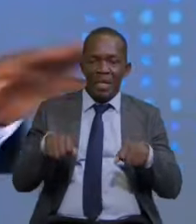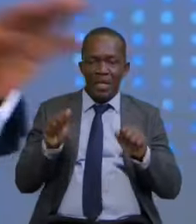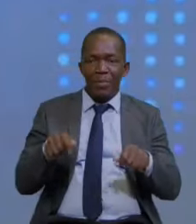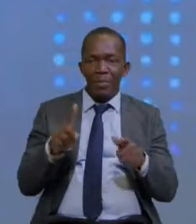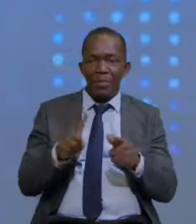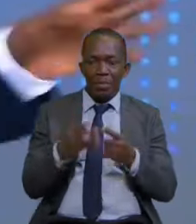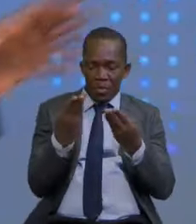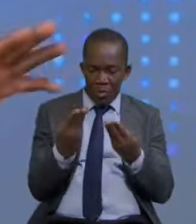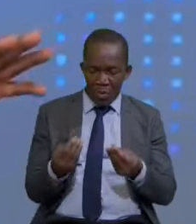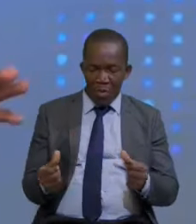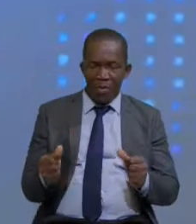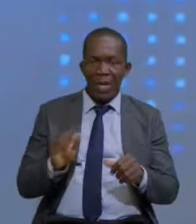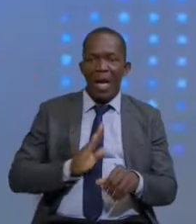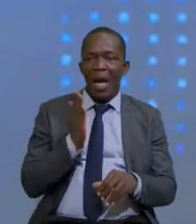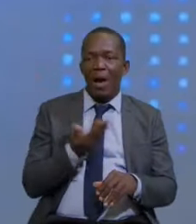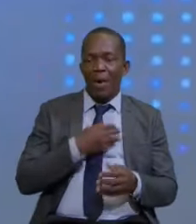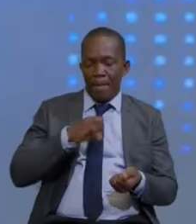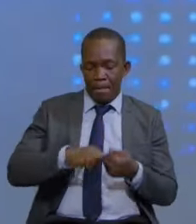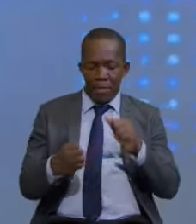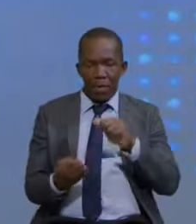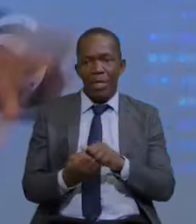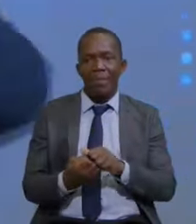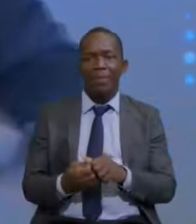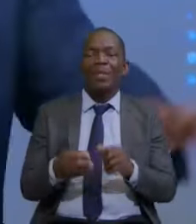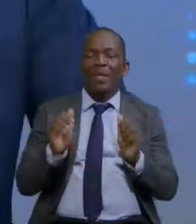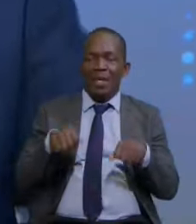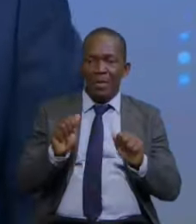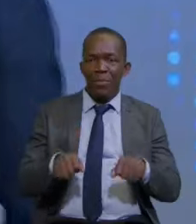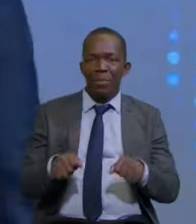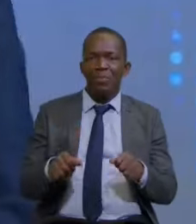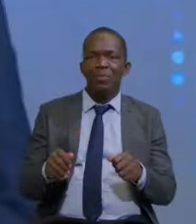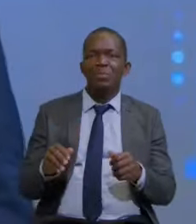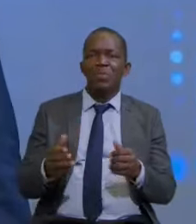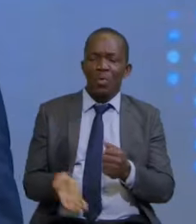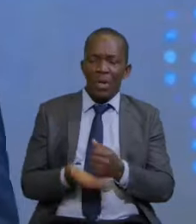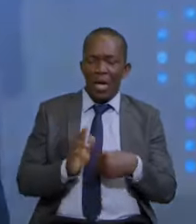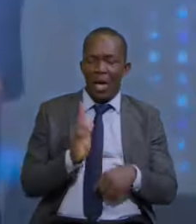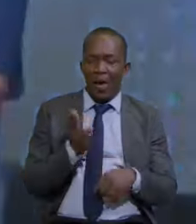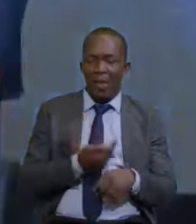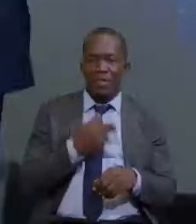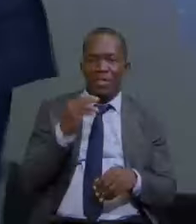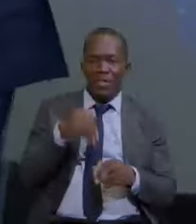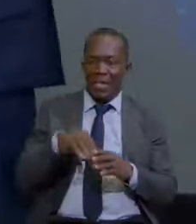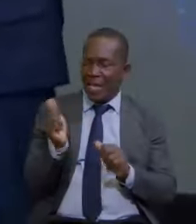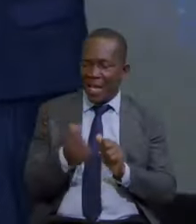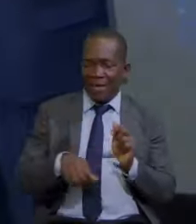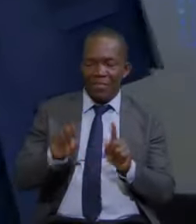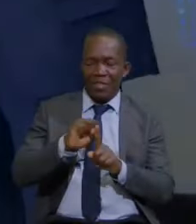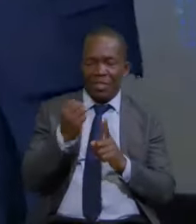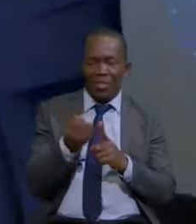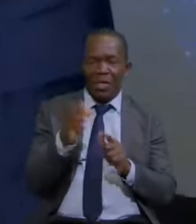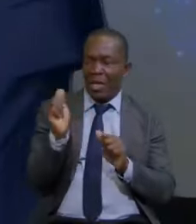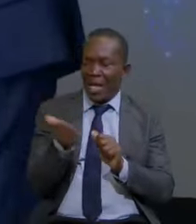to handle any situation, every situation will bring unto him. Wherefore, he